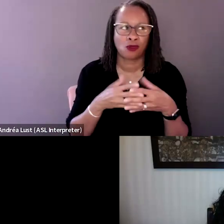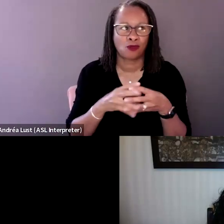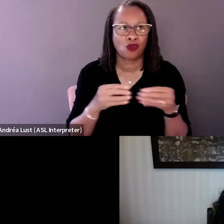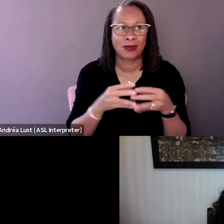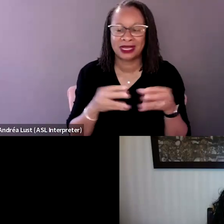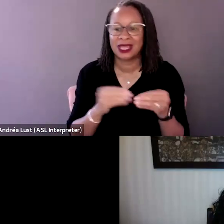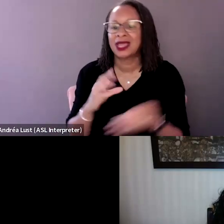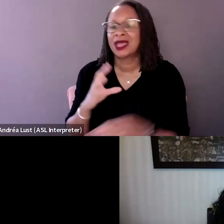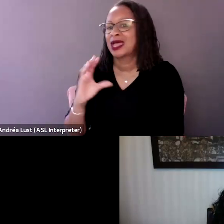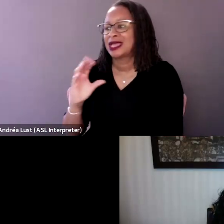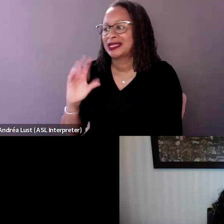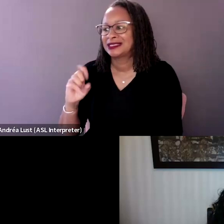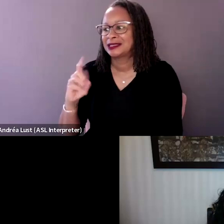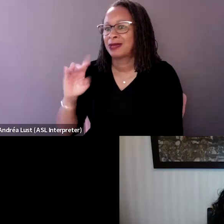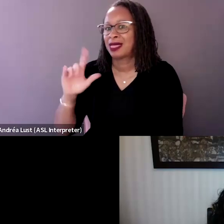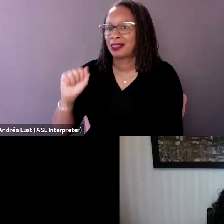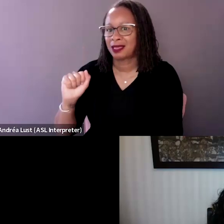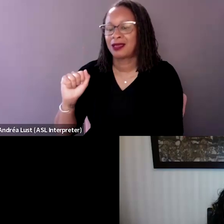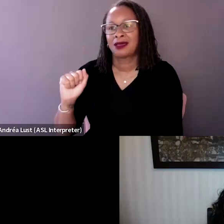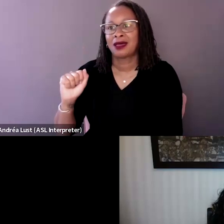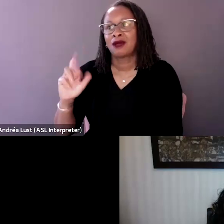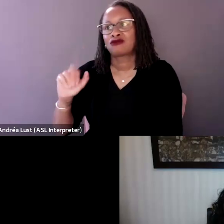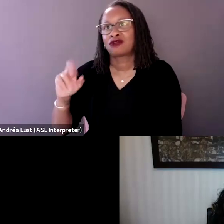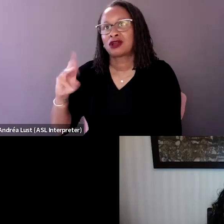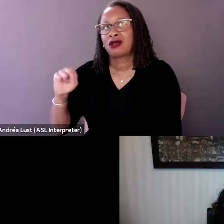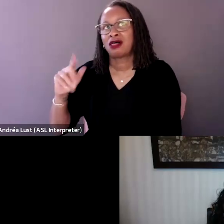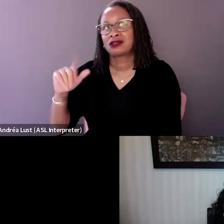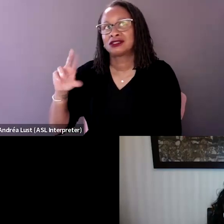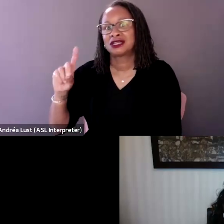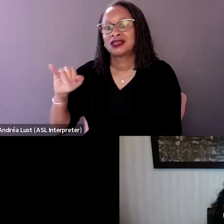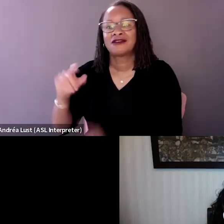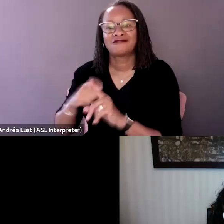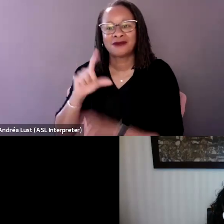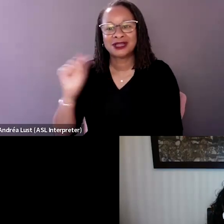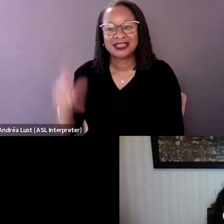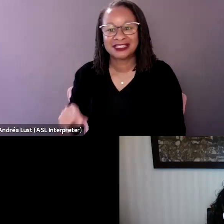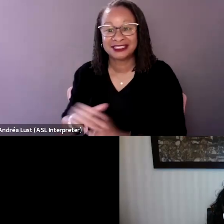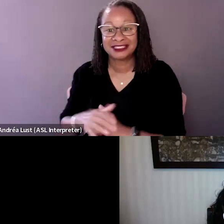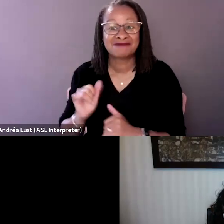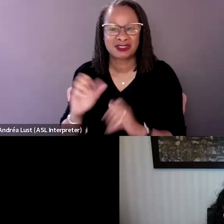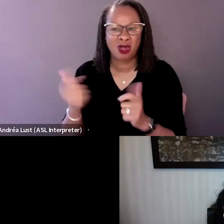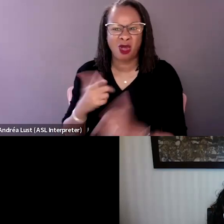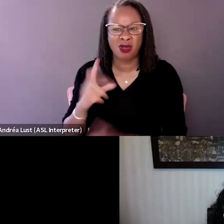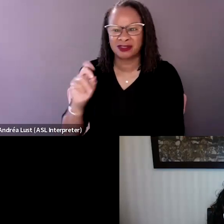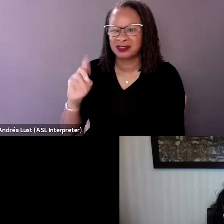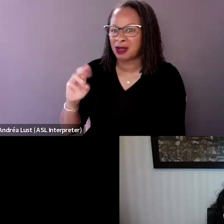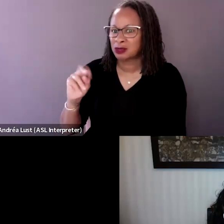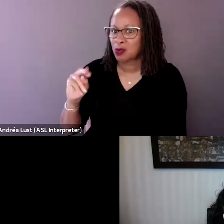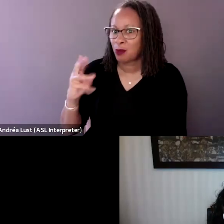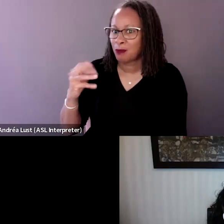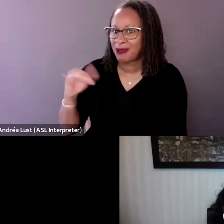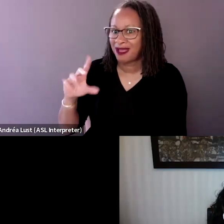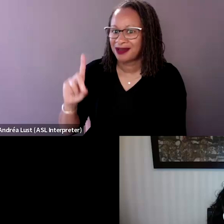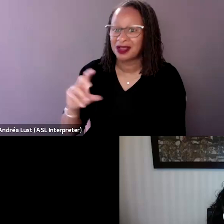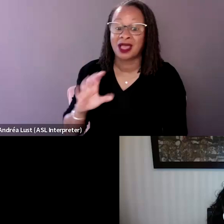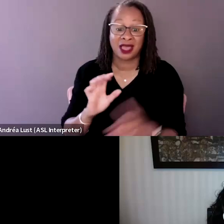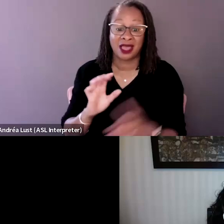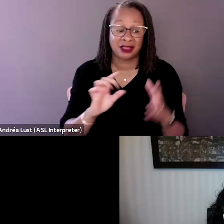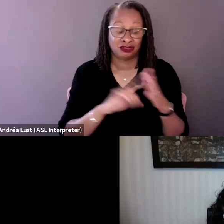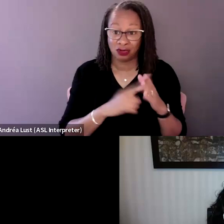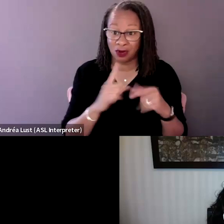from Italy. This was established after the 3 studied together at Doc Nomads. Their directorial debut, A Rifle